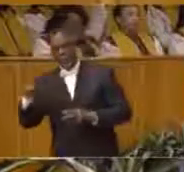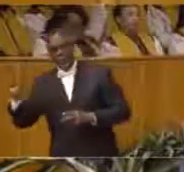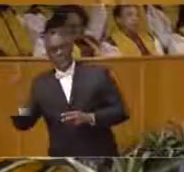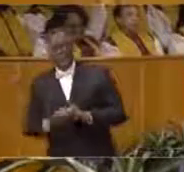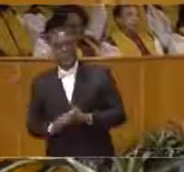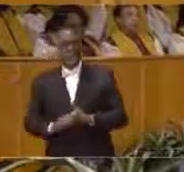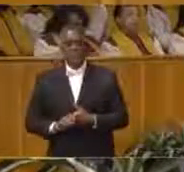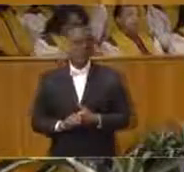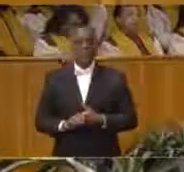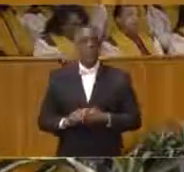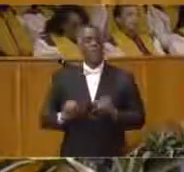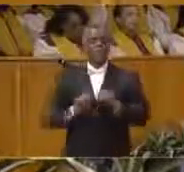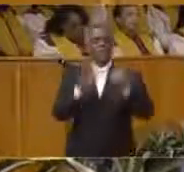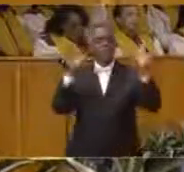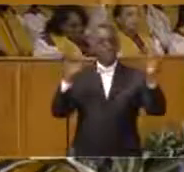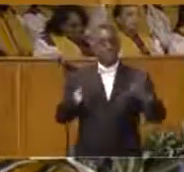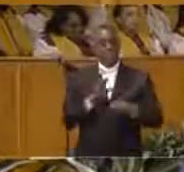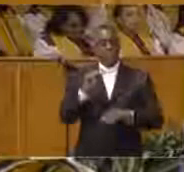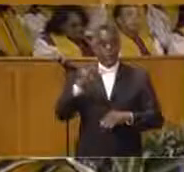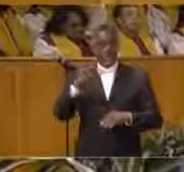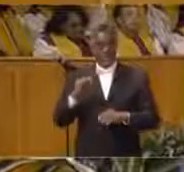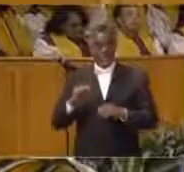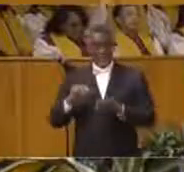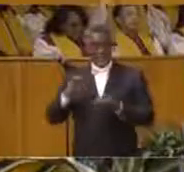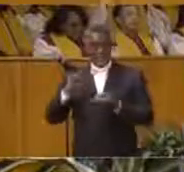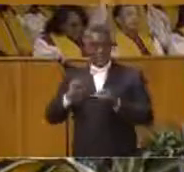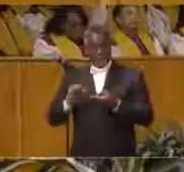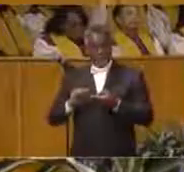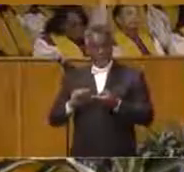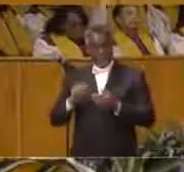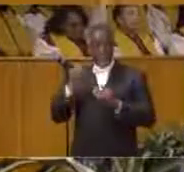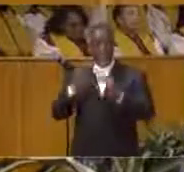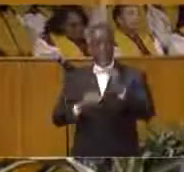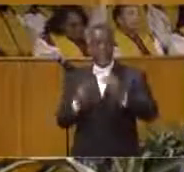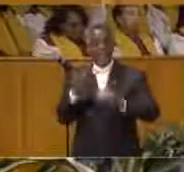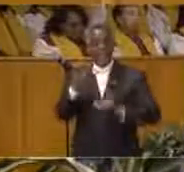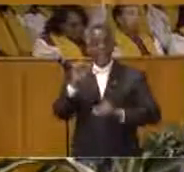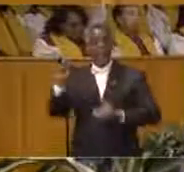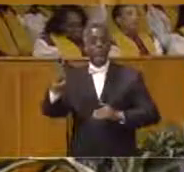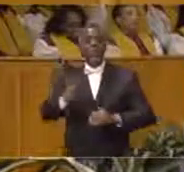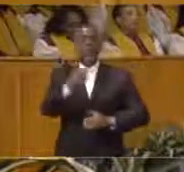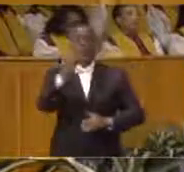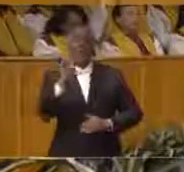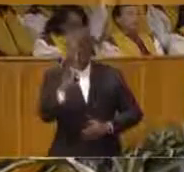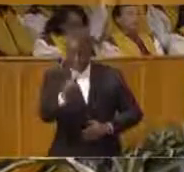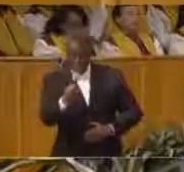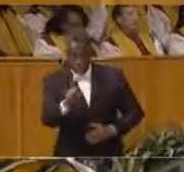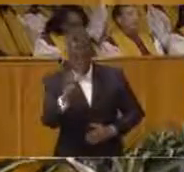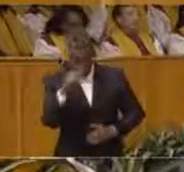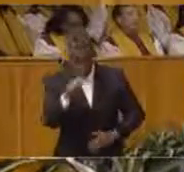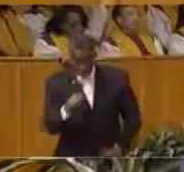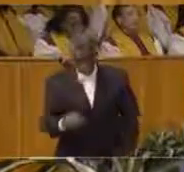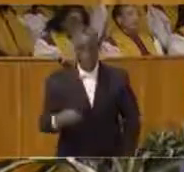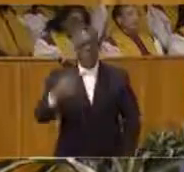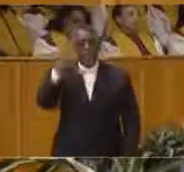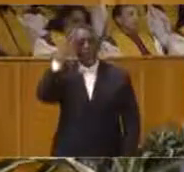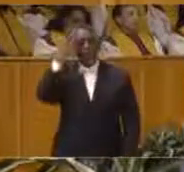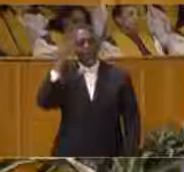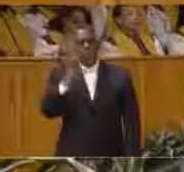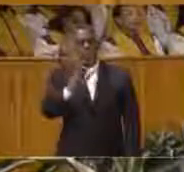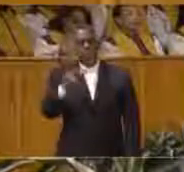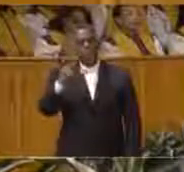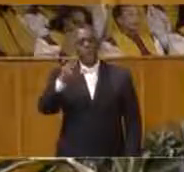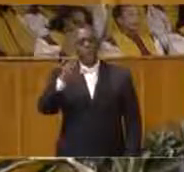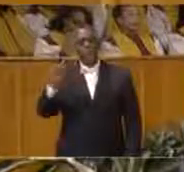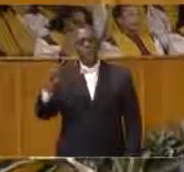Obviously, your net is less than your gross. So here's the question I have to ask you to set up the answer. Why is